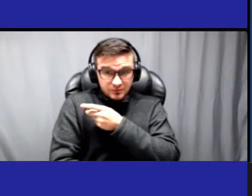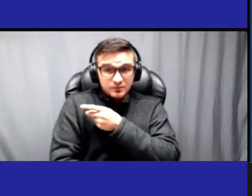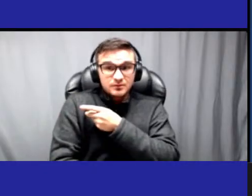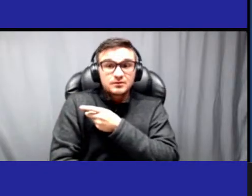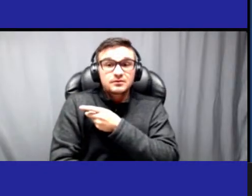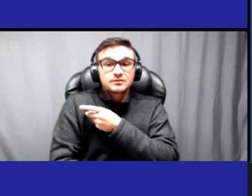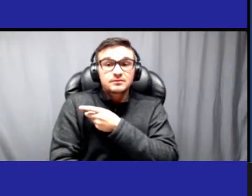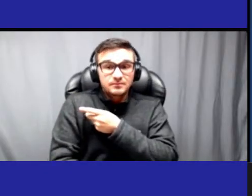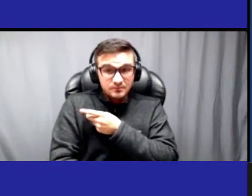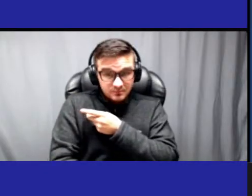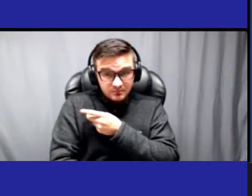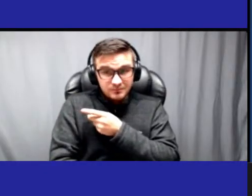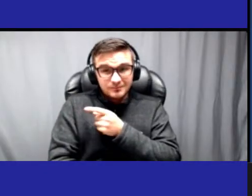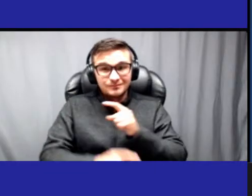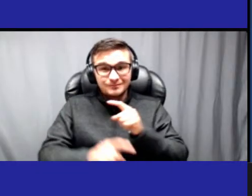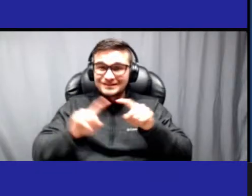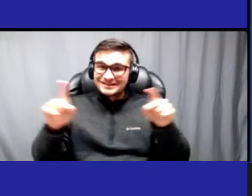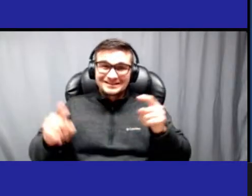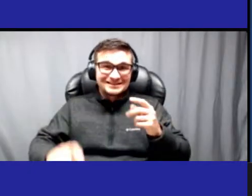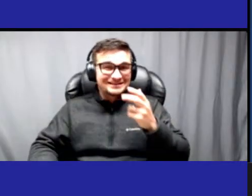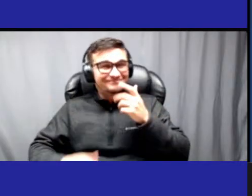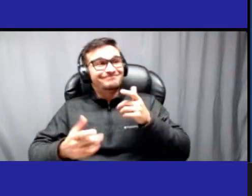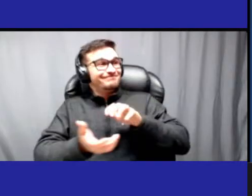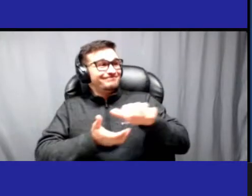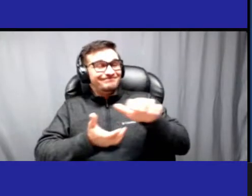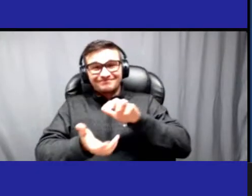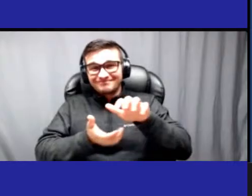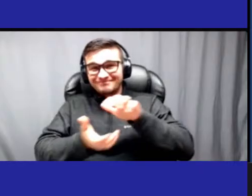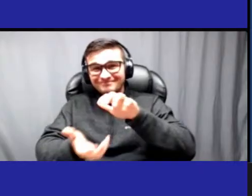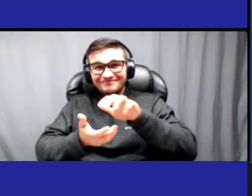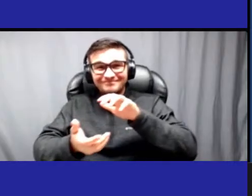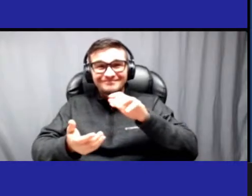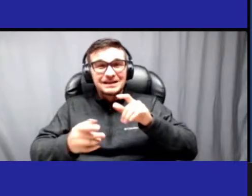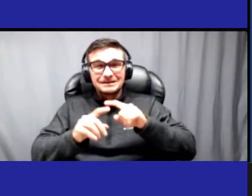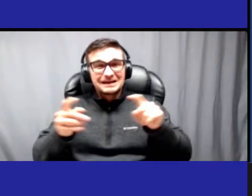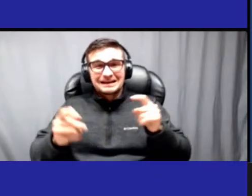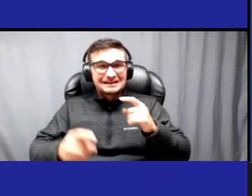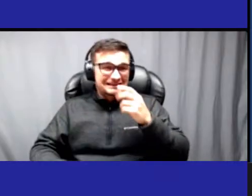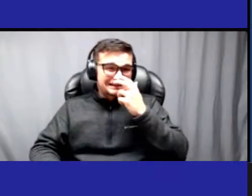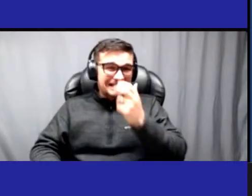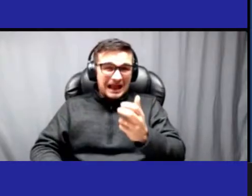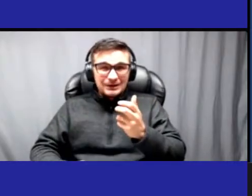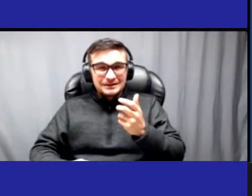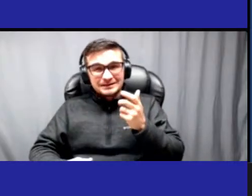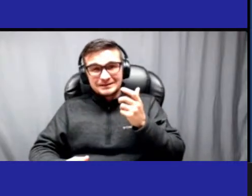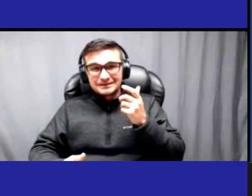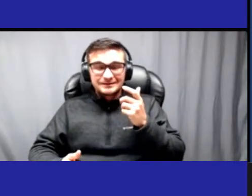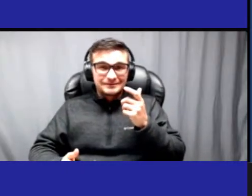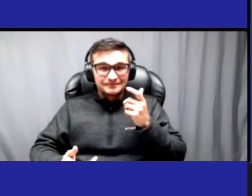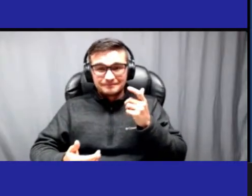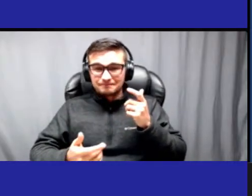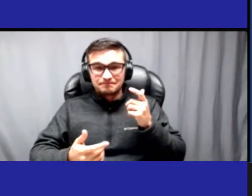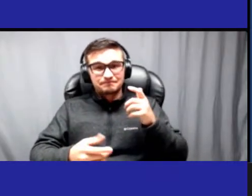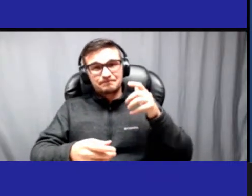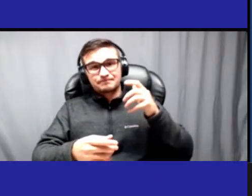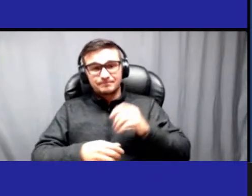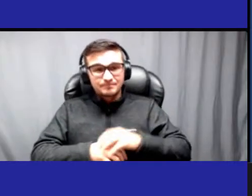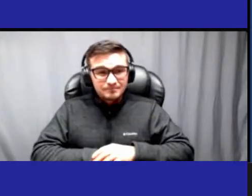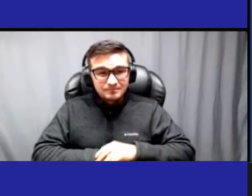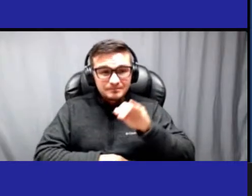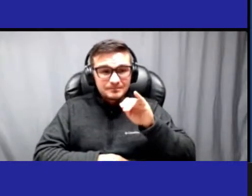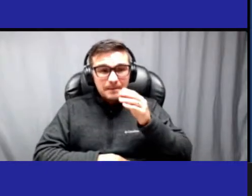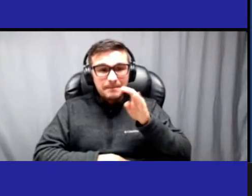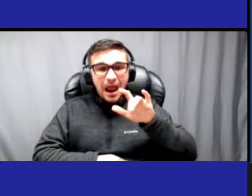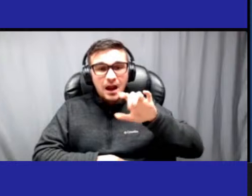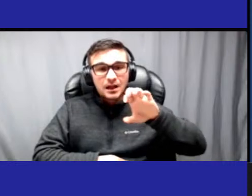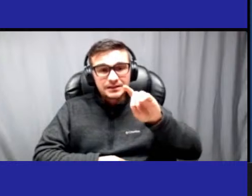but I don't think they were impaneled or. No, they were not. Right. So that there was a lot